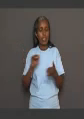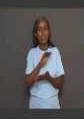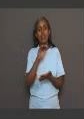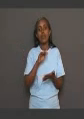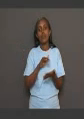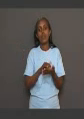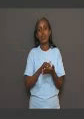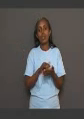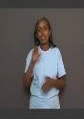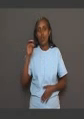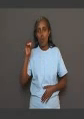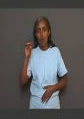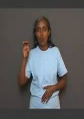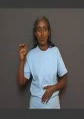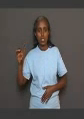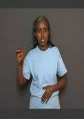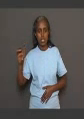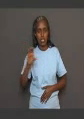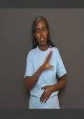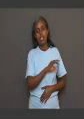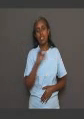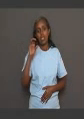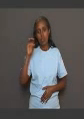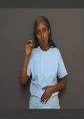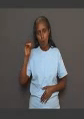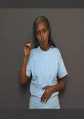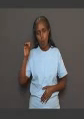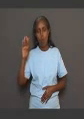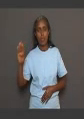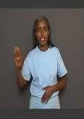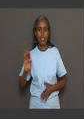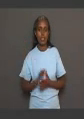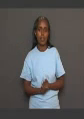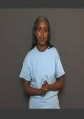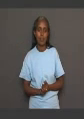between OC and OB.